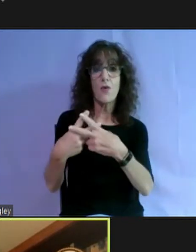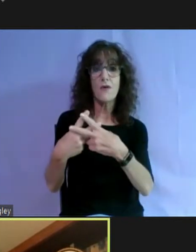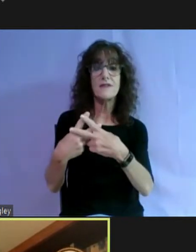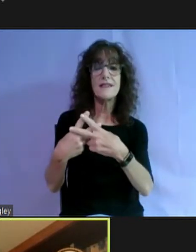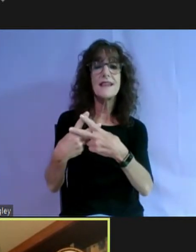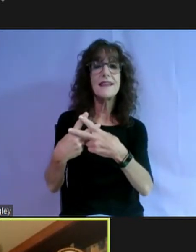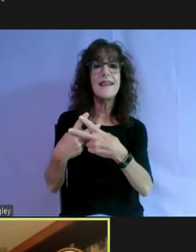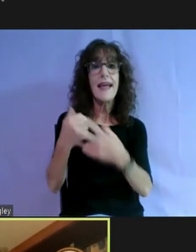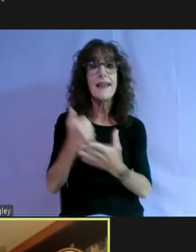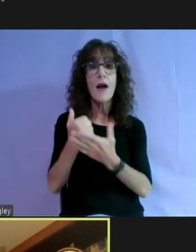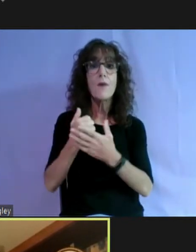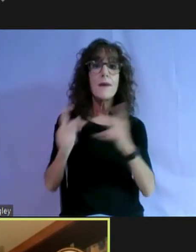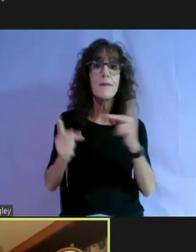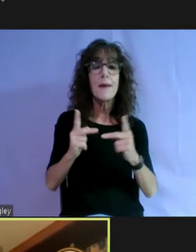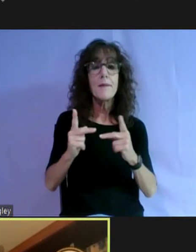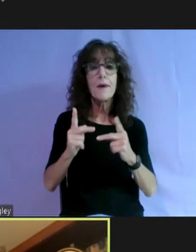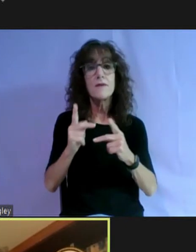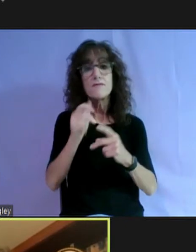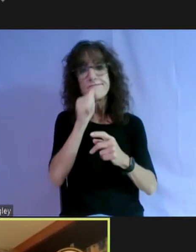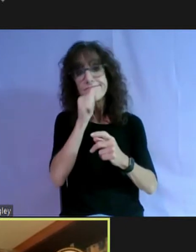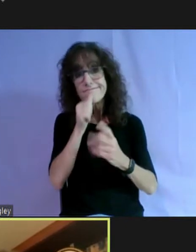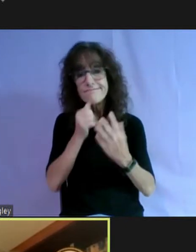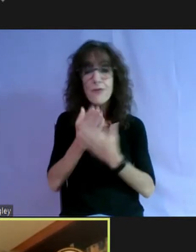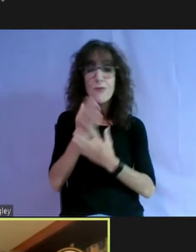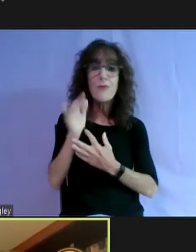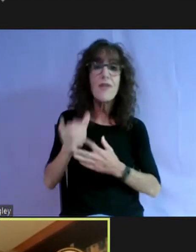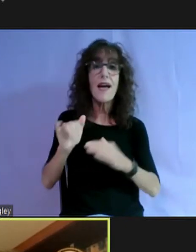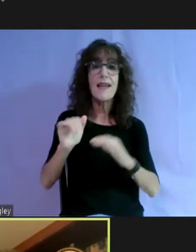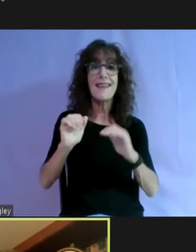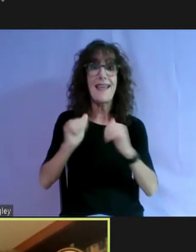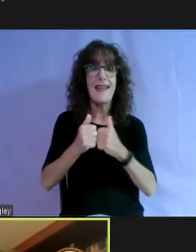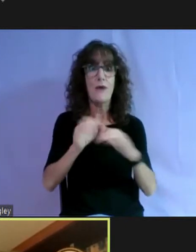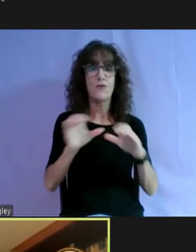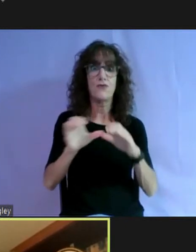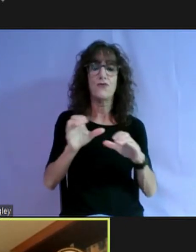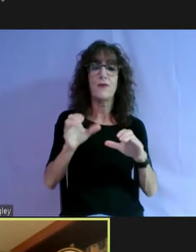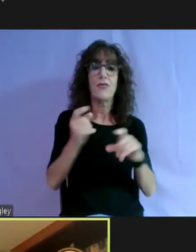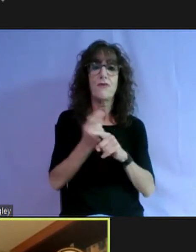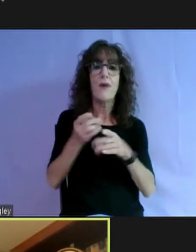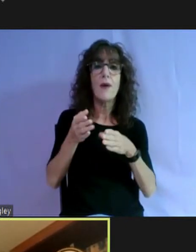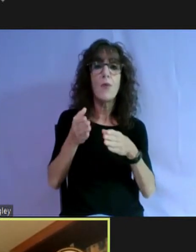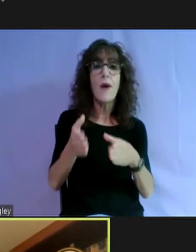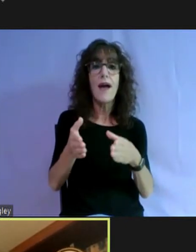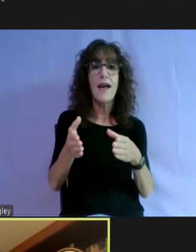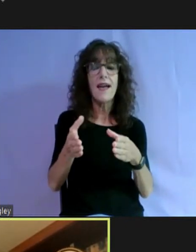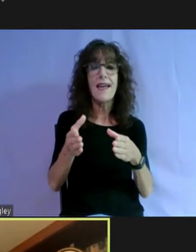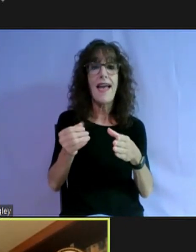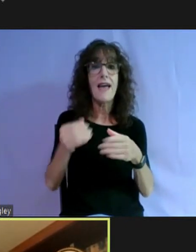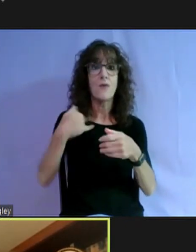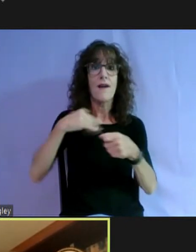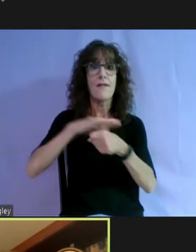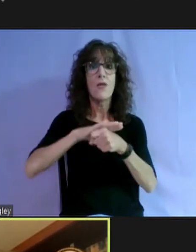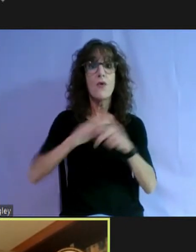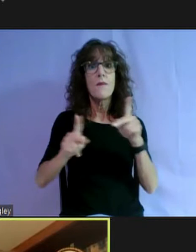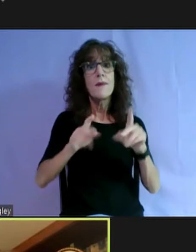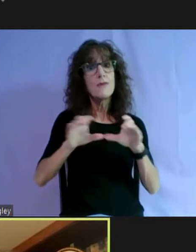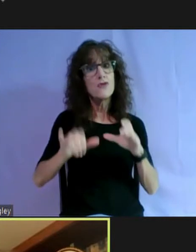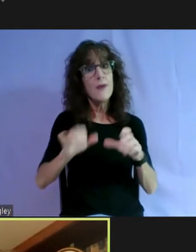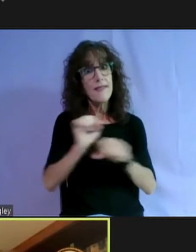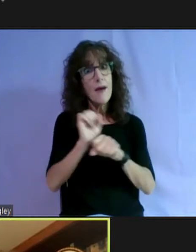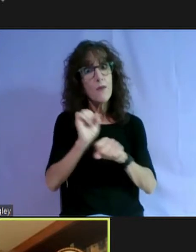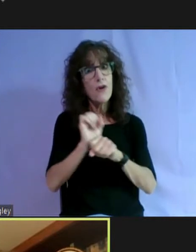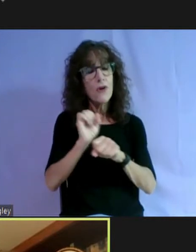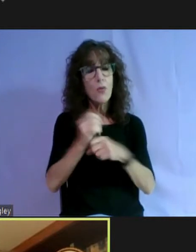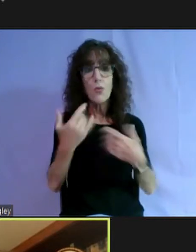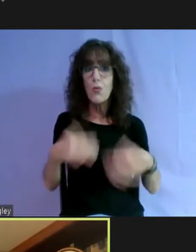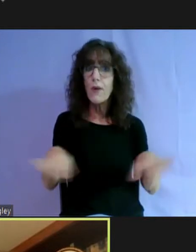and helping people get through that and figure out how to do the isolation that they need, and their local people doing that work. And that's really important. And